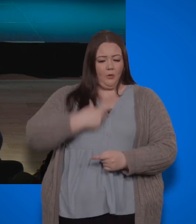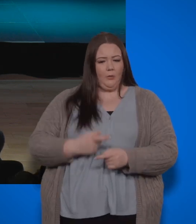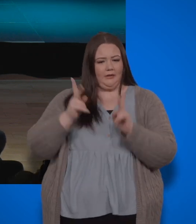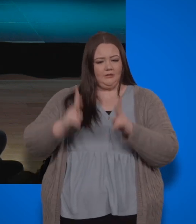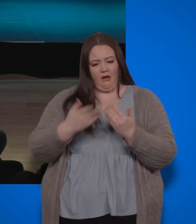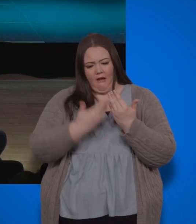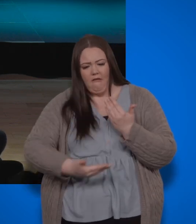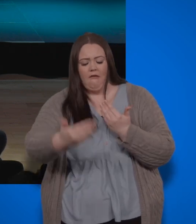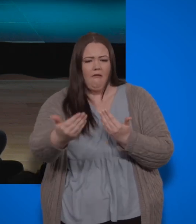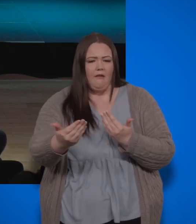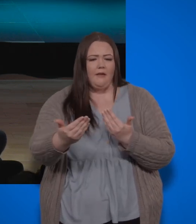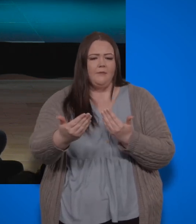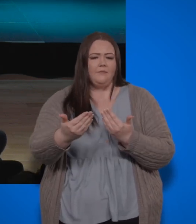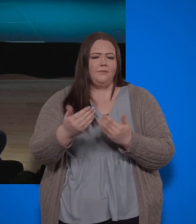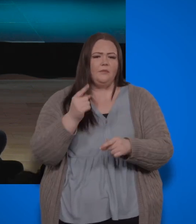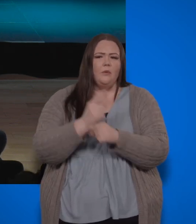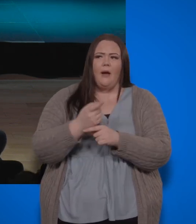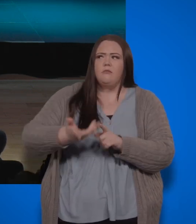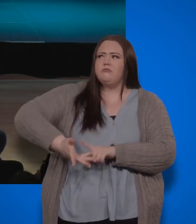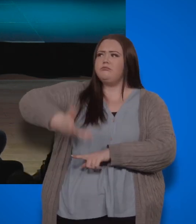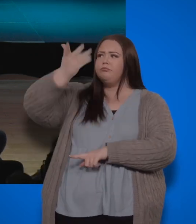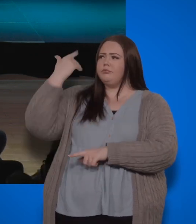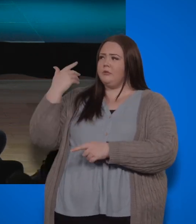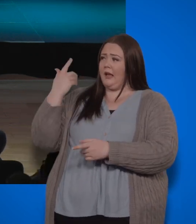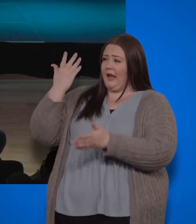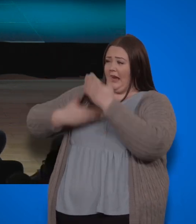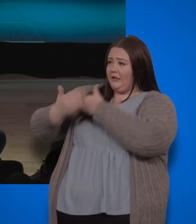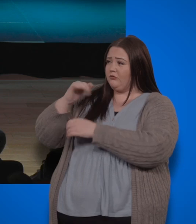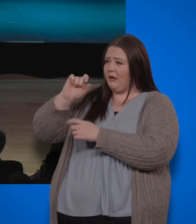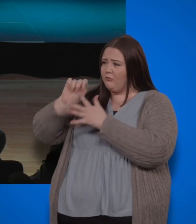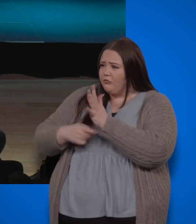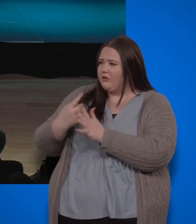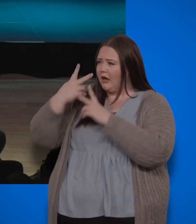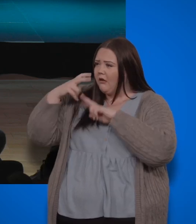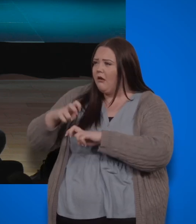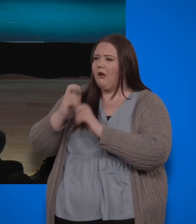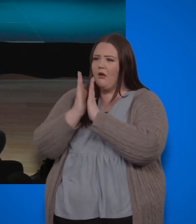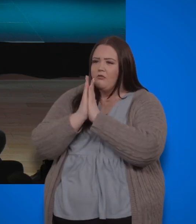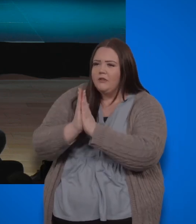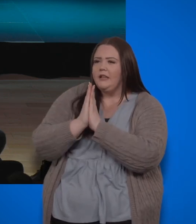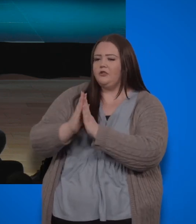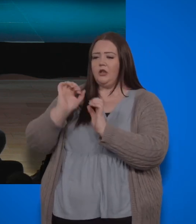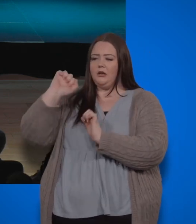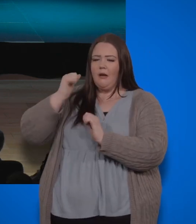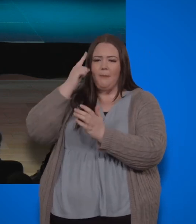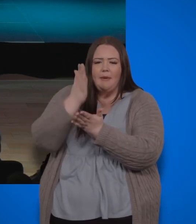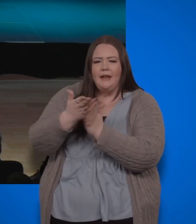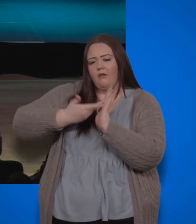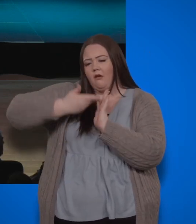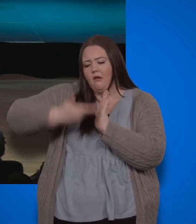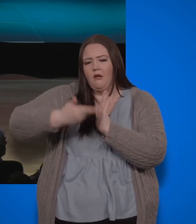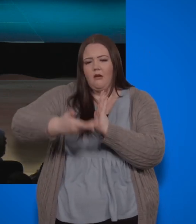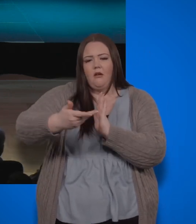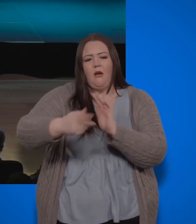the Human Immortality Project, how in history it would have been religion and the ideas you've said, you pass on,